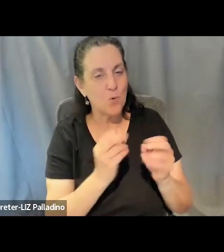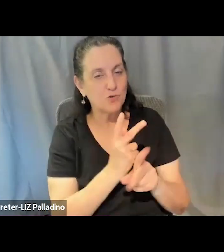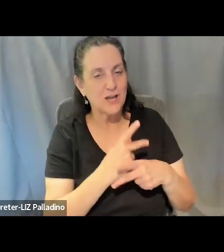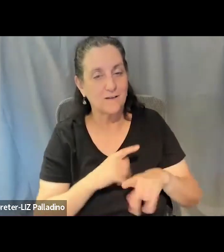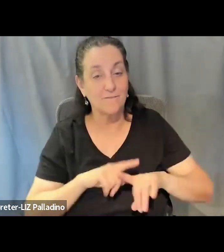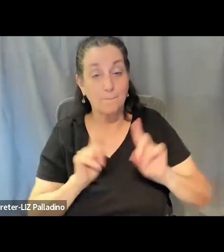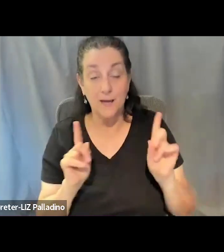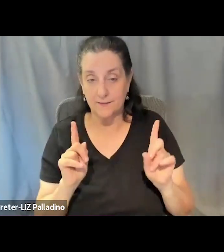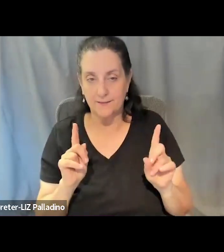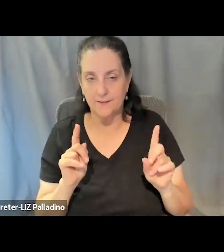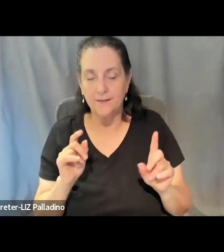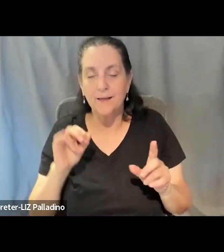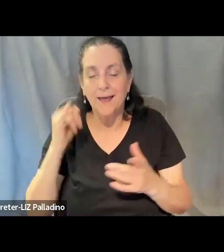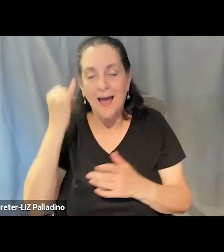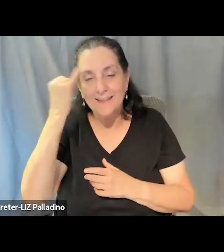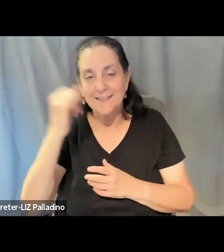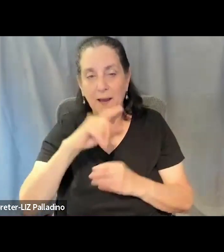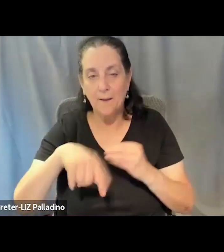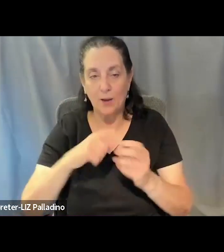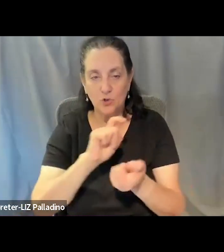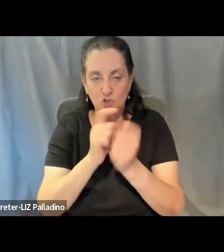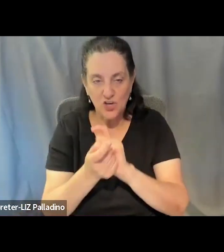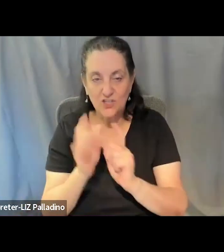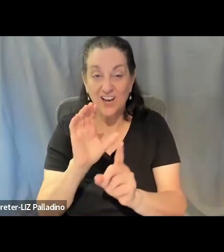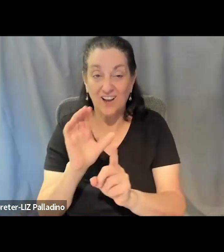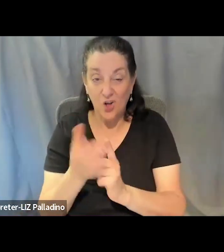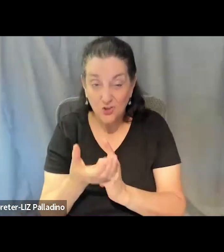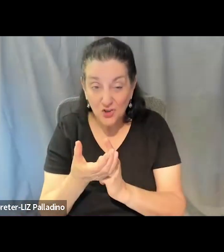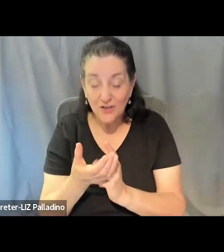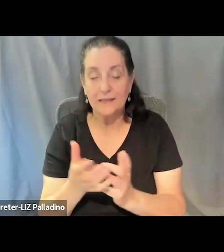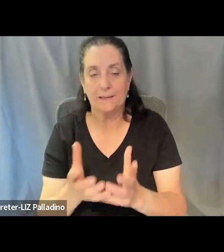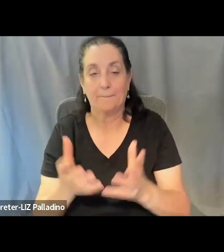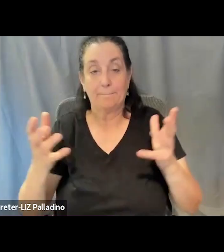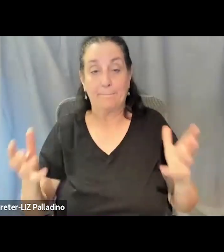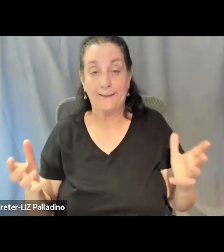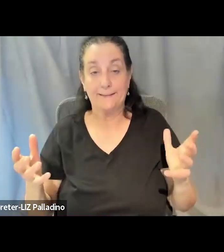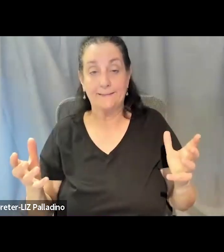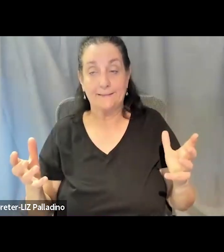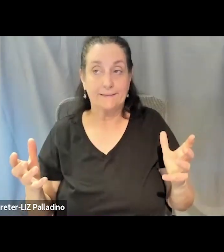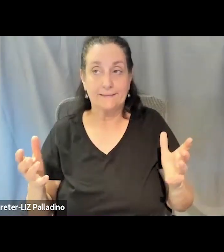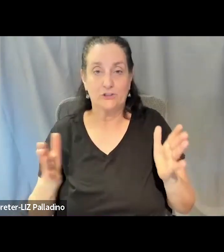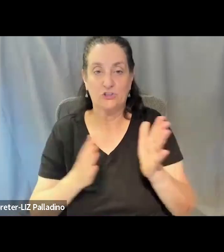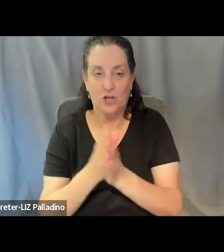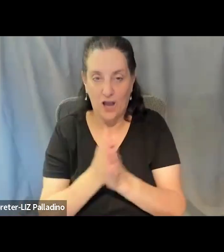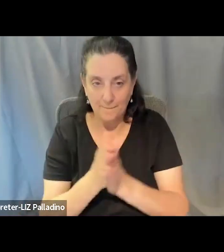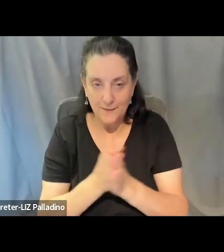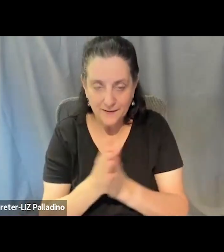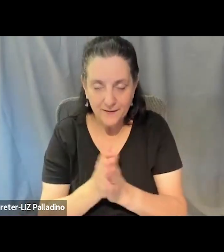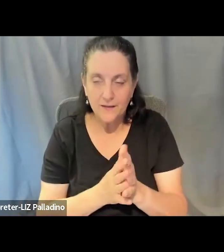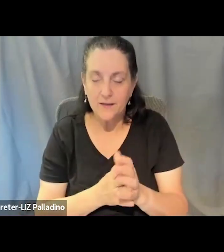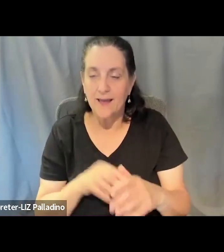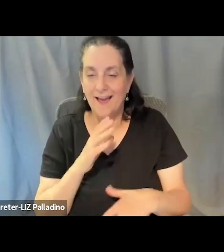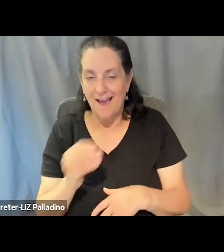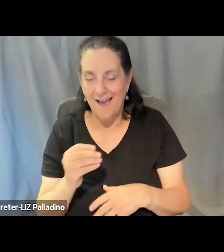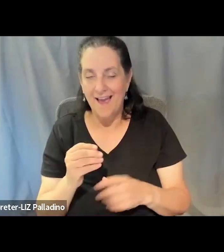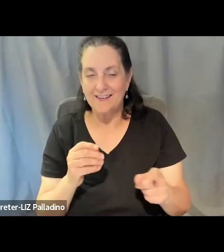of changing culture is kind of a big initiative in some ways. And I think it starts